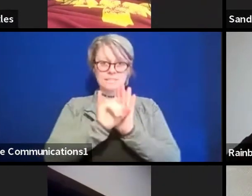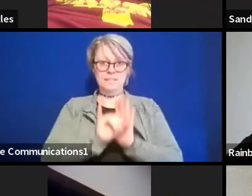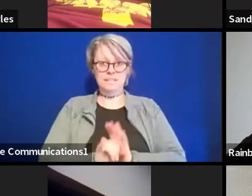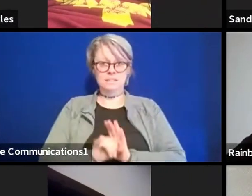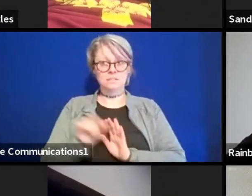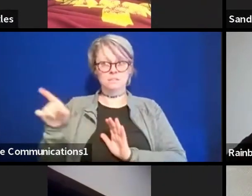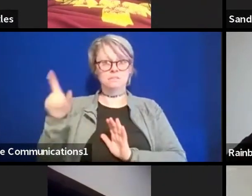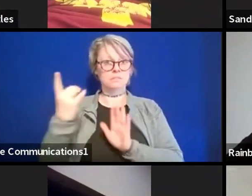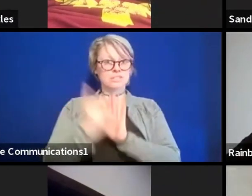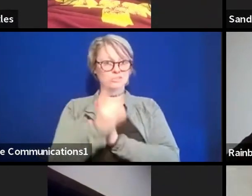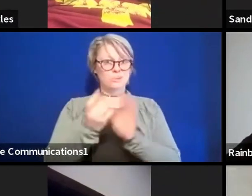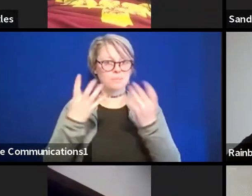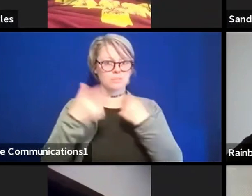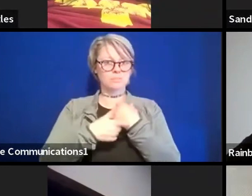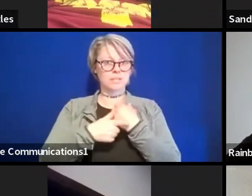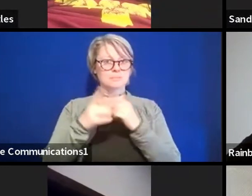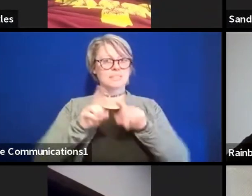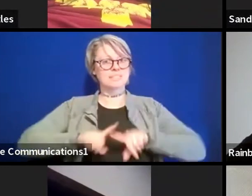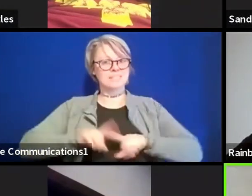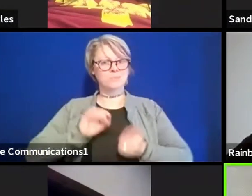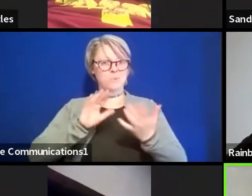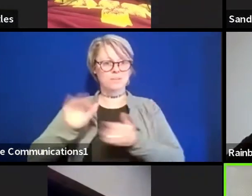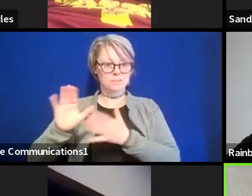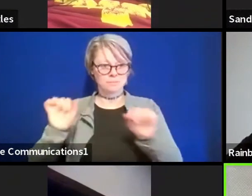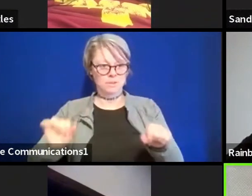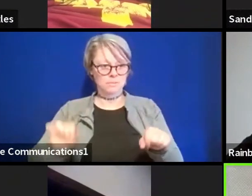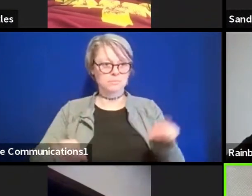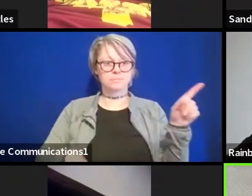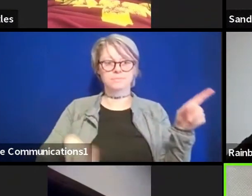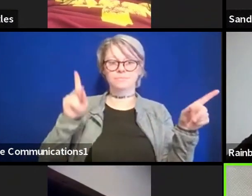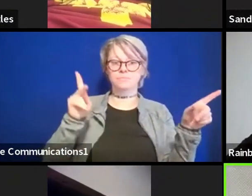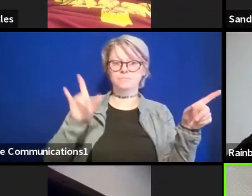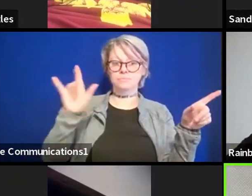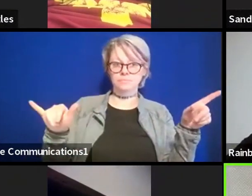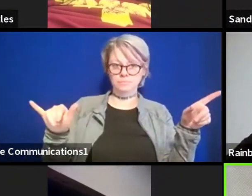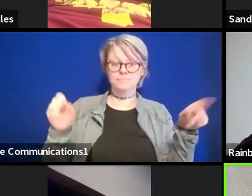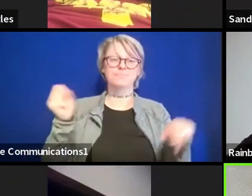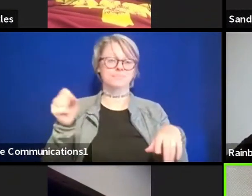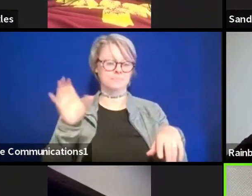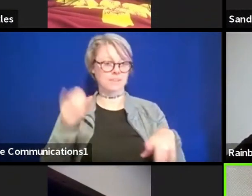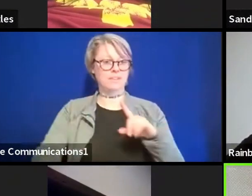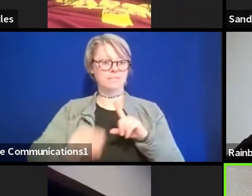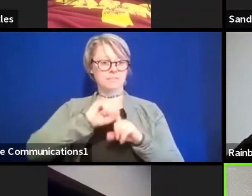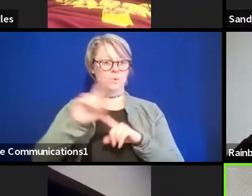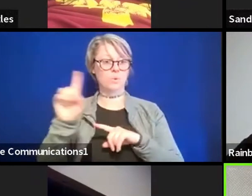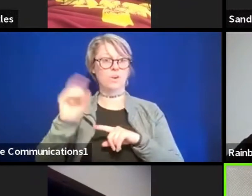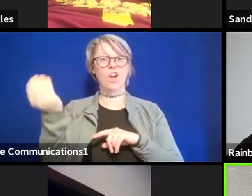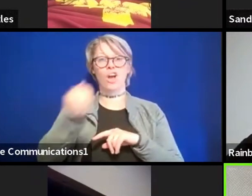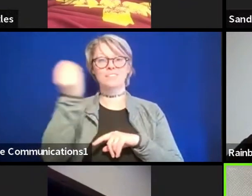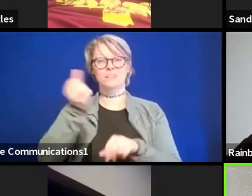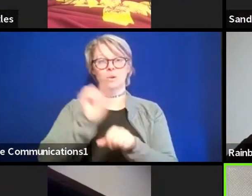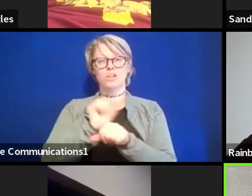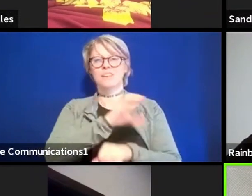of discrimination happening at the same time. That happens a lot with Ontario Works and